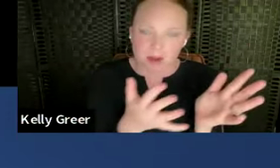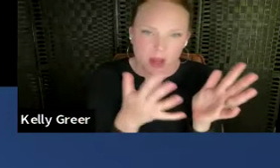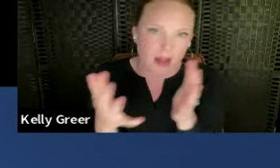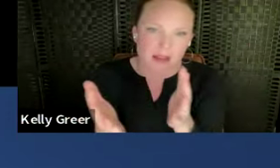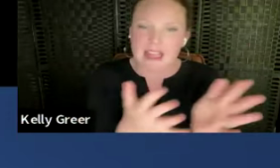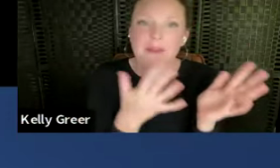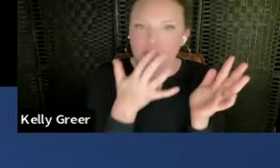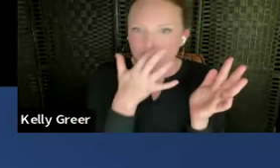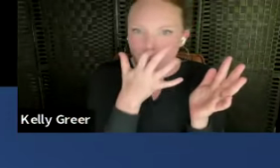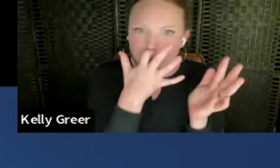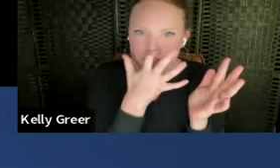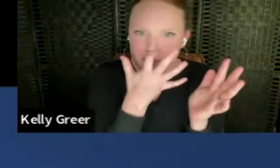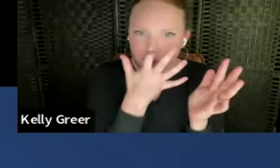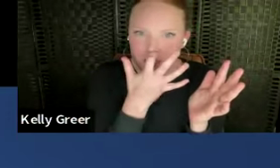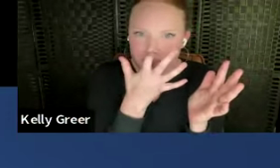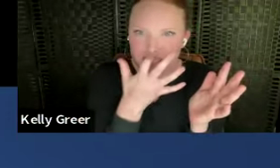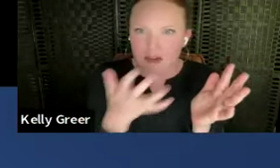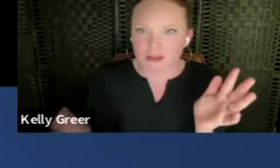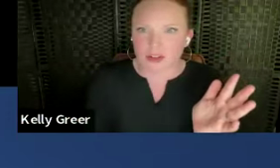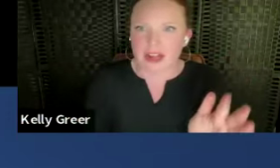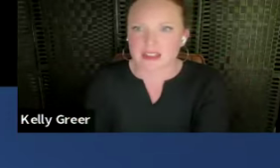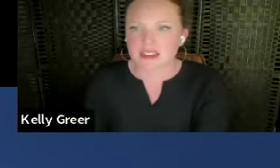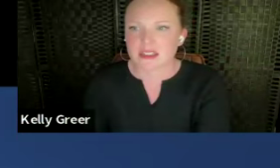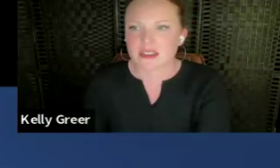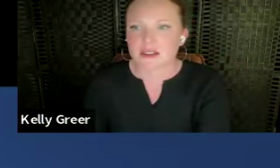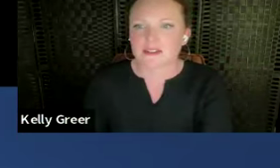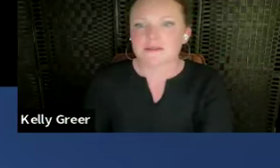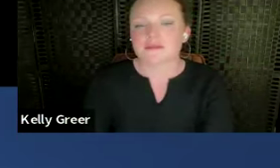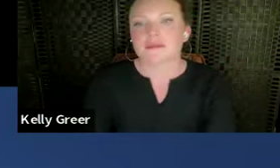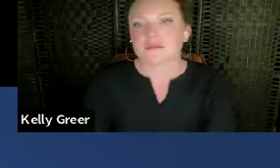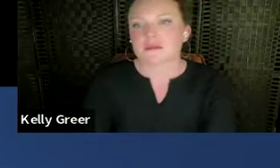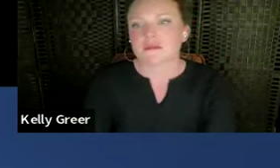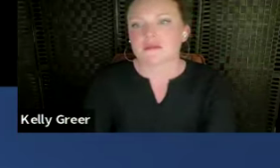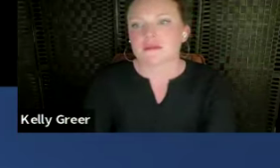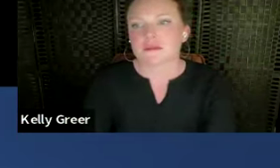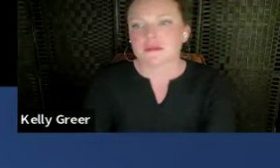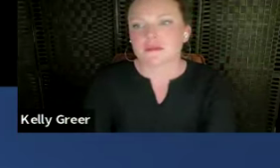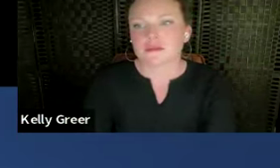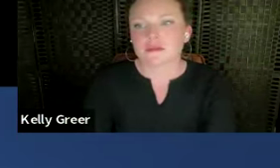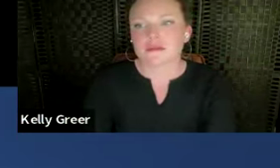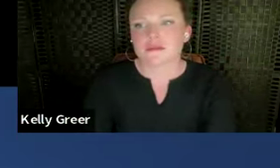this is applicable to all DC buildings. Is that correct?